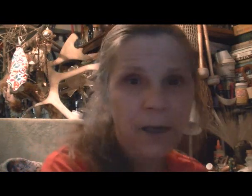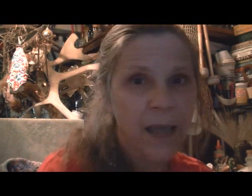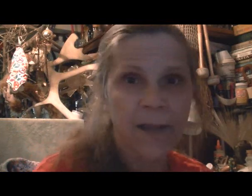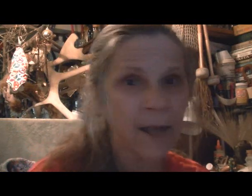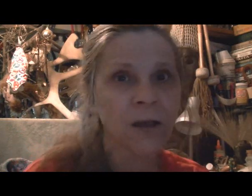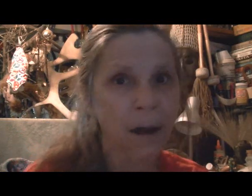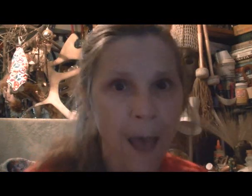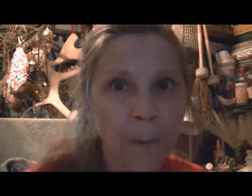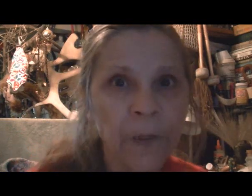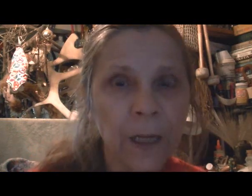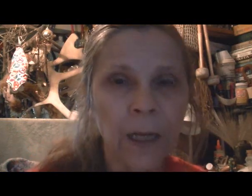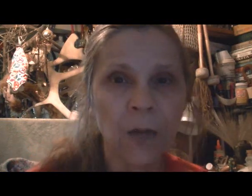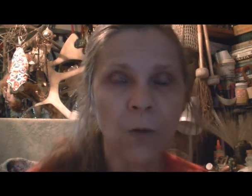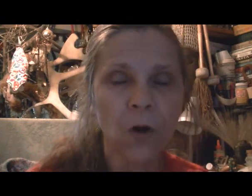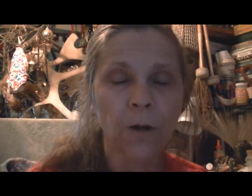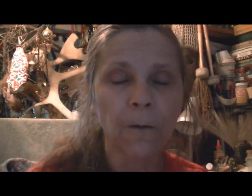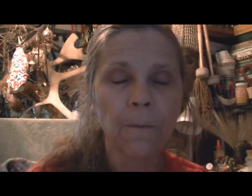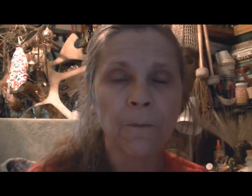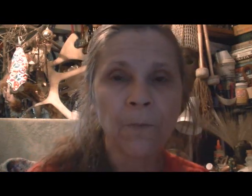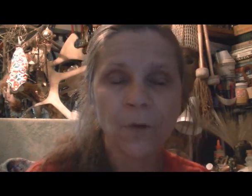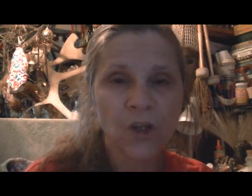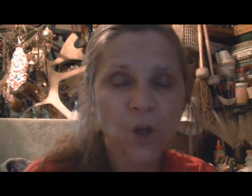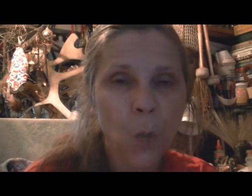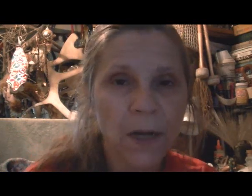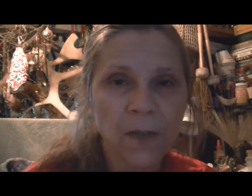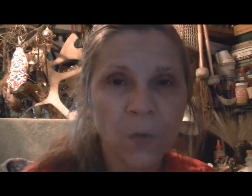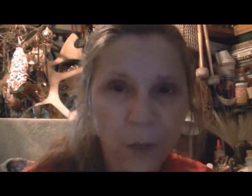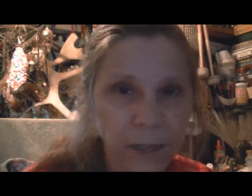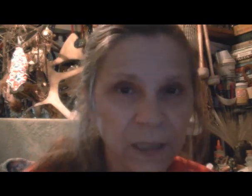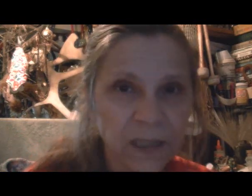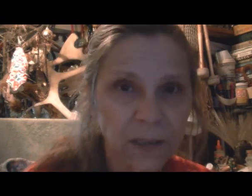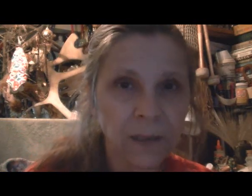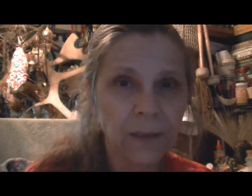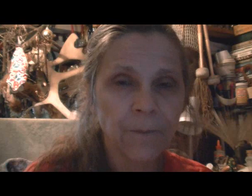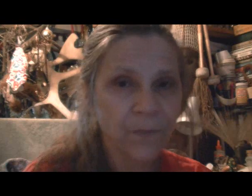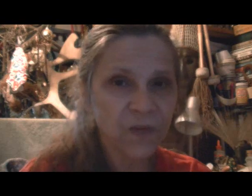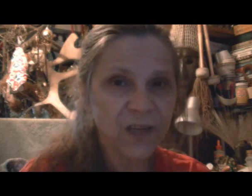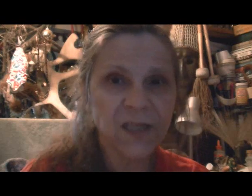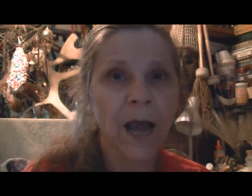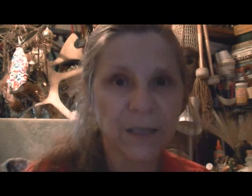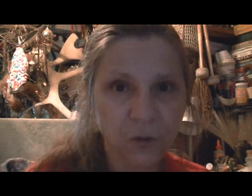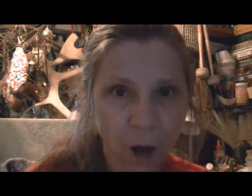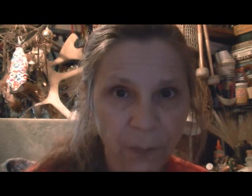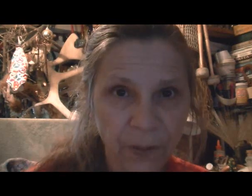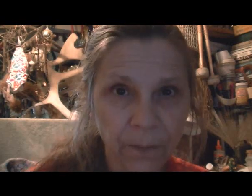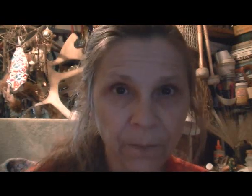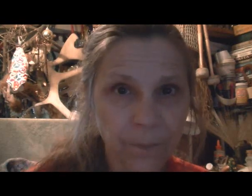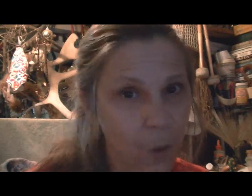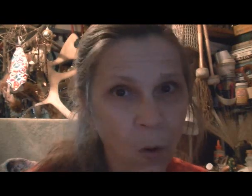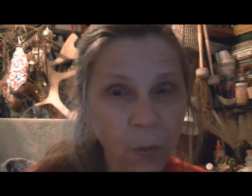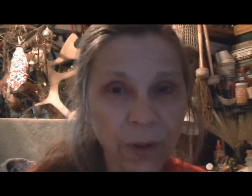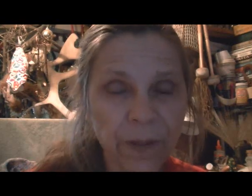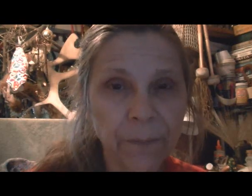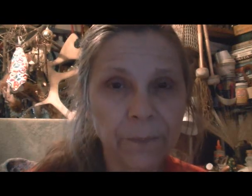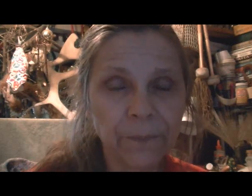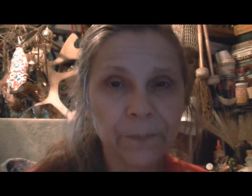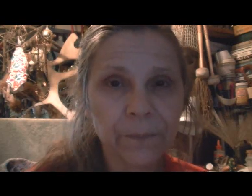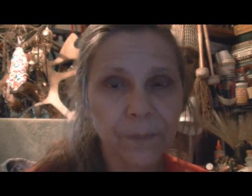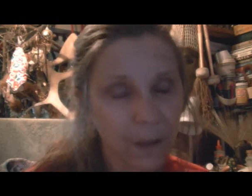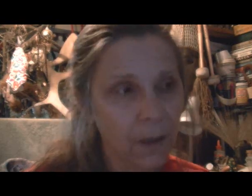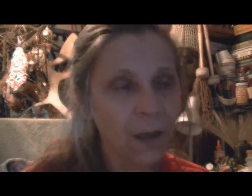to Narcan. That's not happening anymore. There's nobody to witness these guys dropping, or